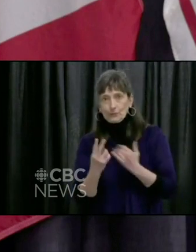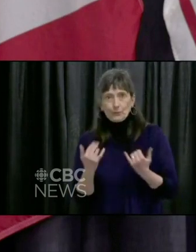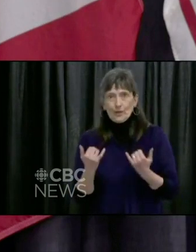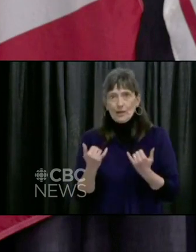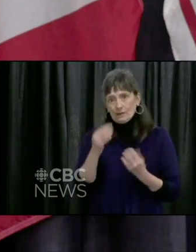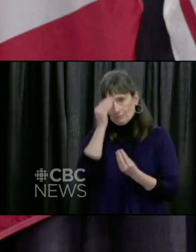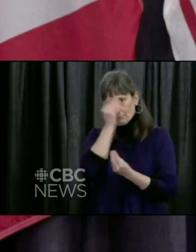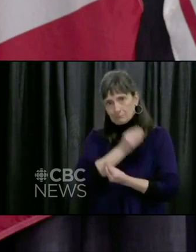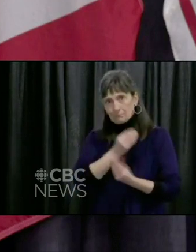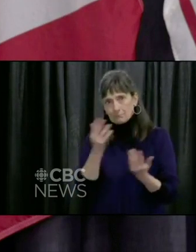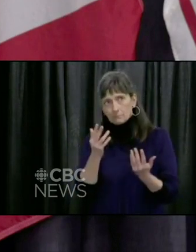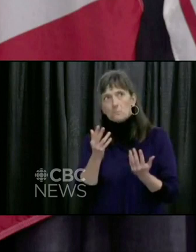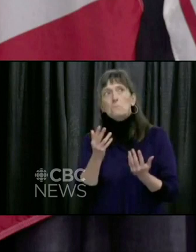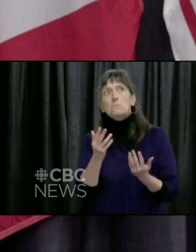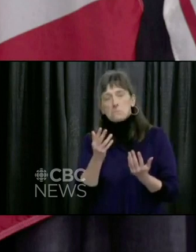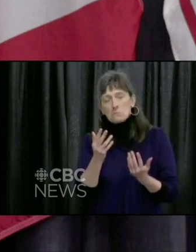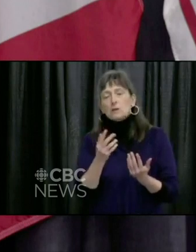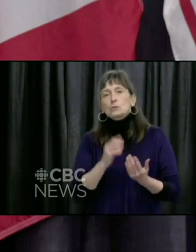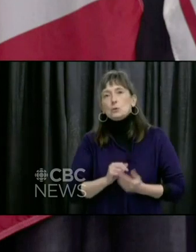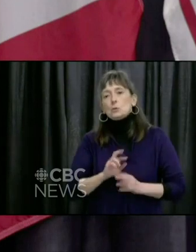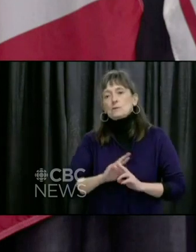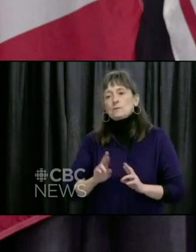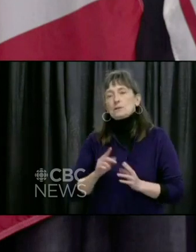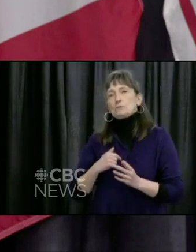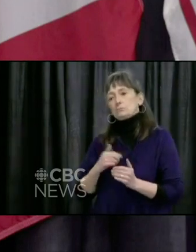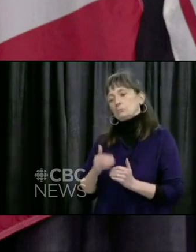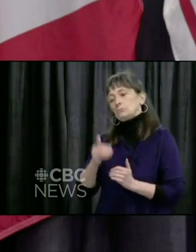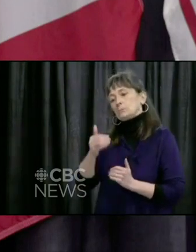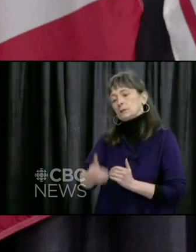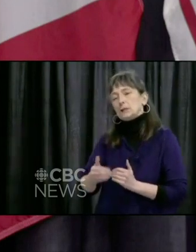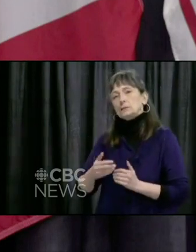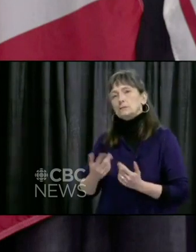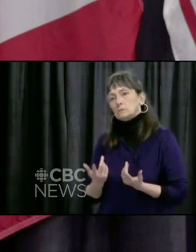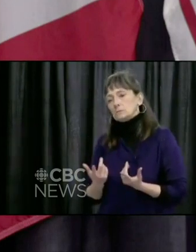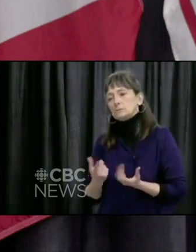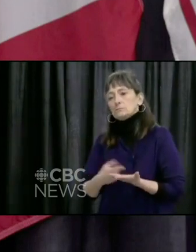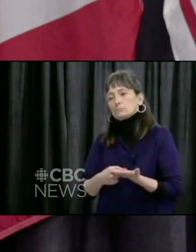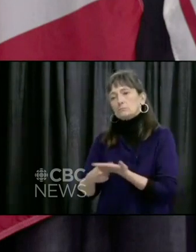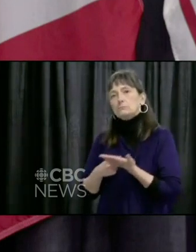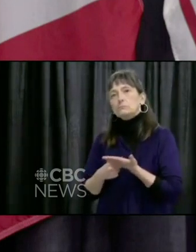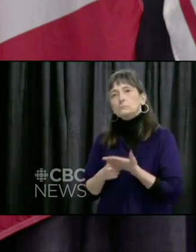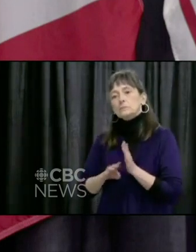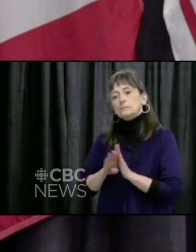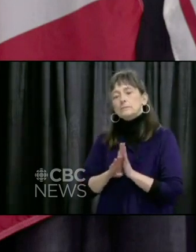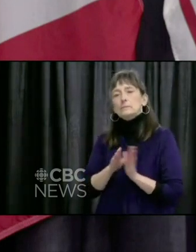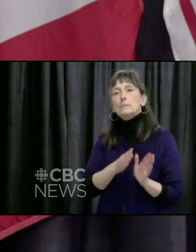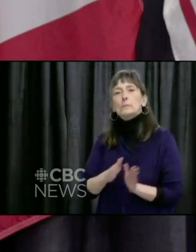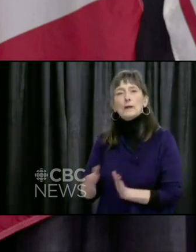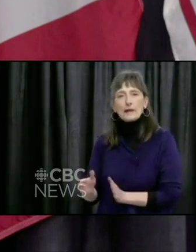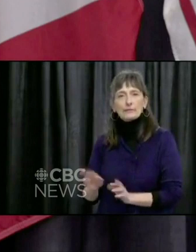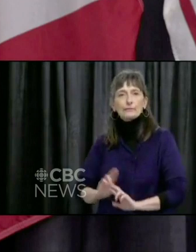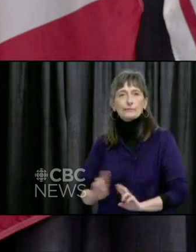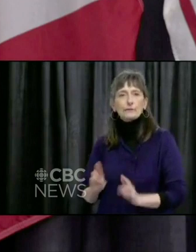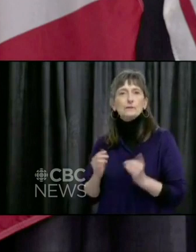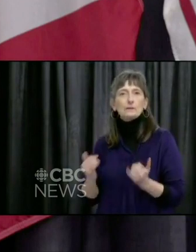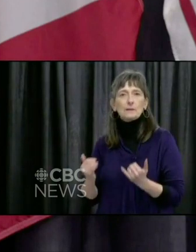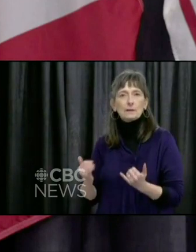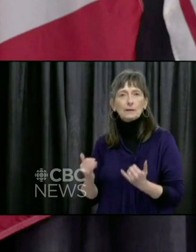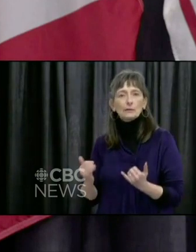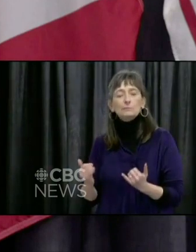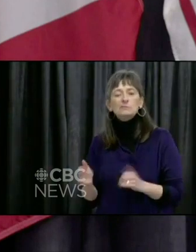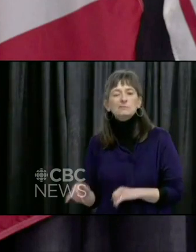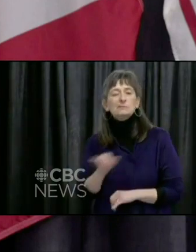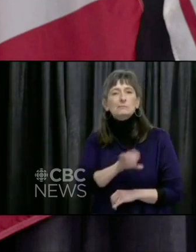a development and bringing forward for everyone a plan similar to you've seen in other